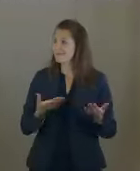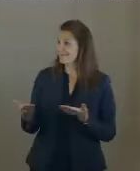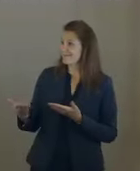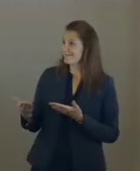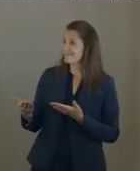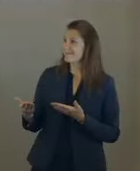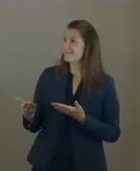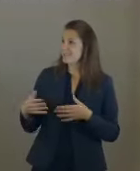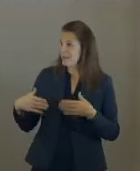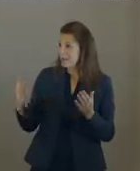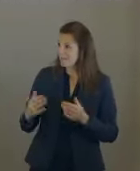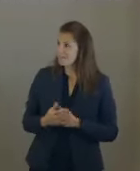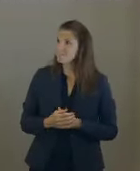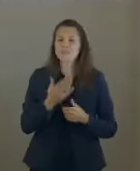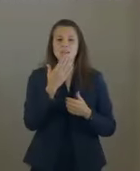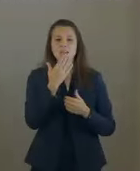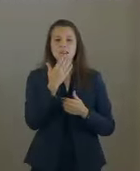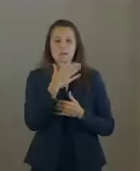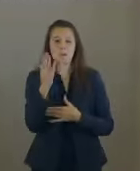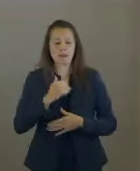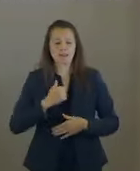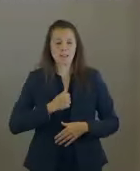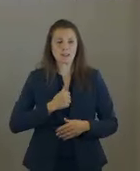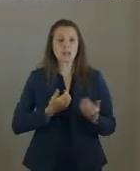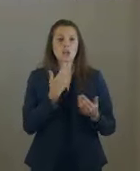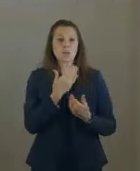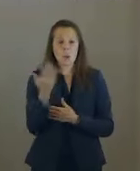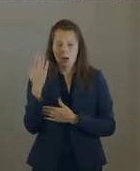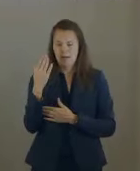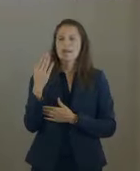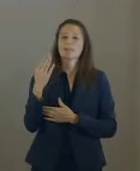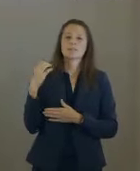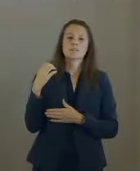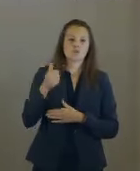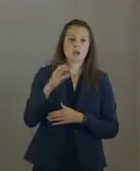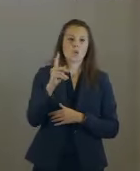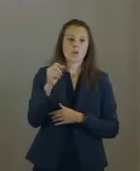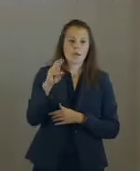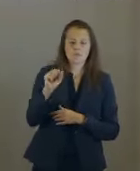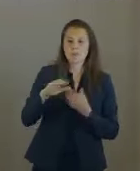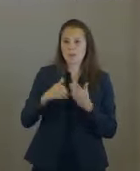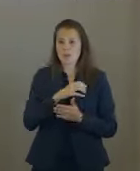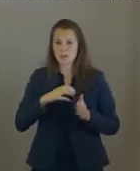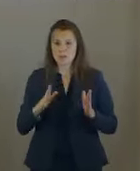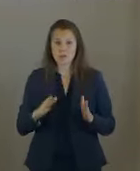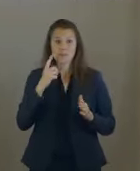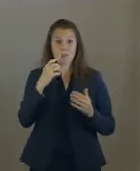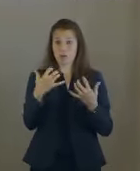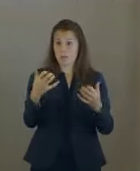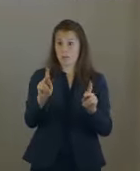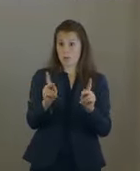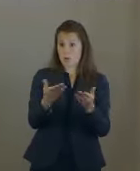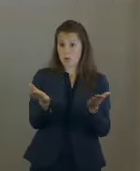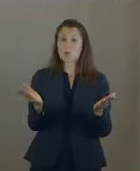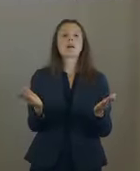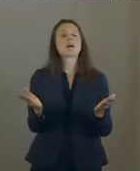Director, take it away. Good morning, Chair Worthams and Commissioners. To the public, please